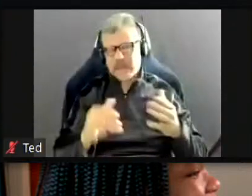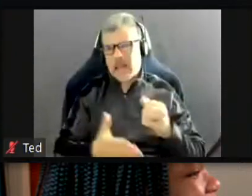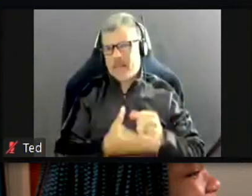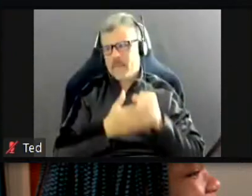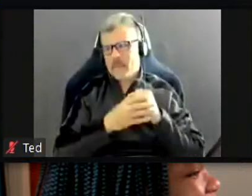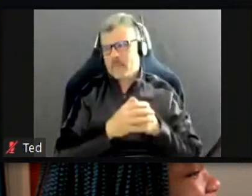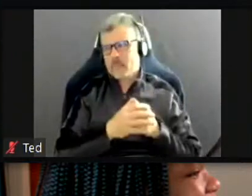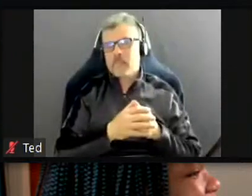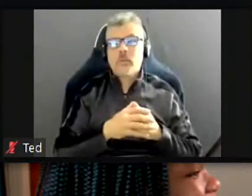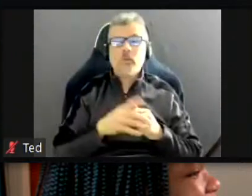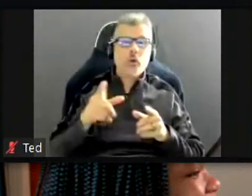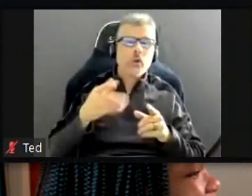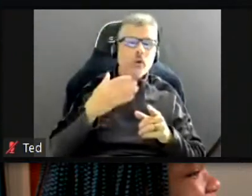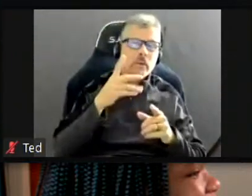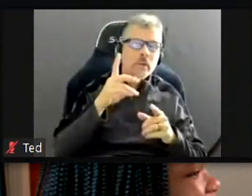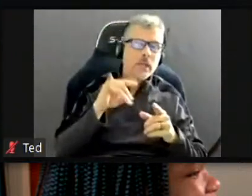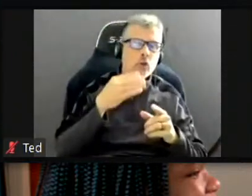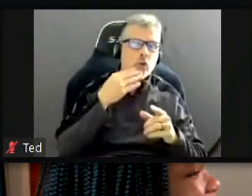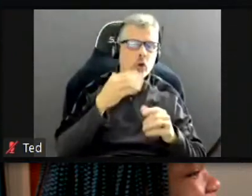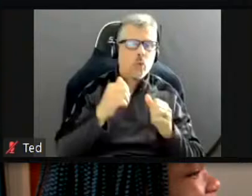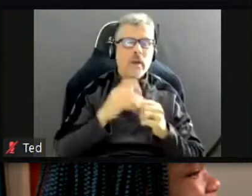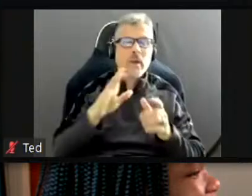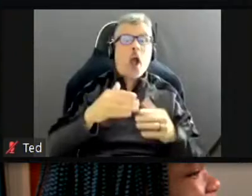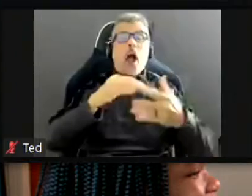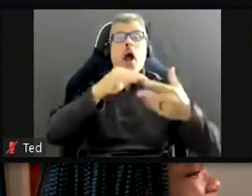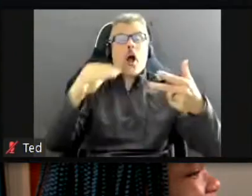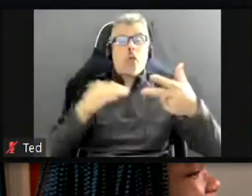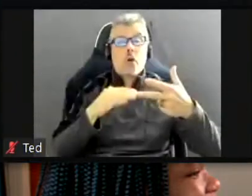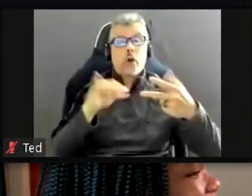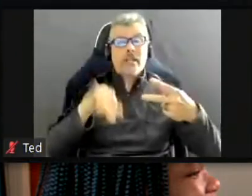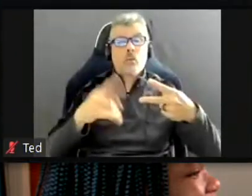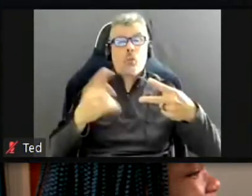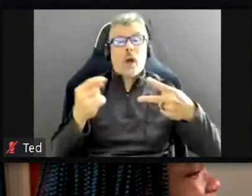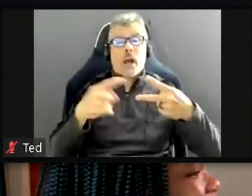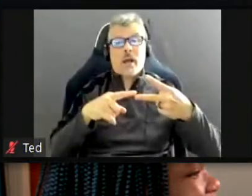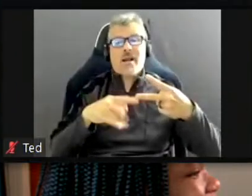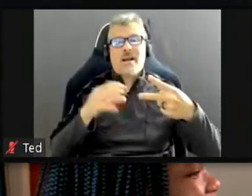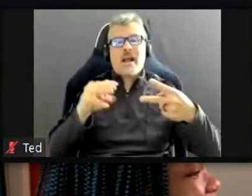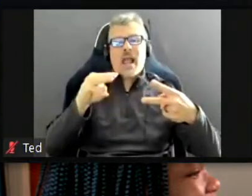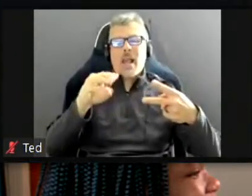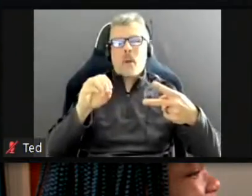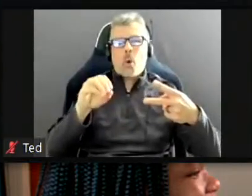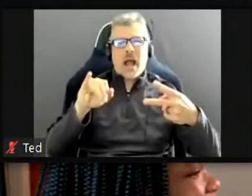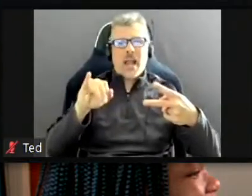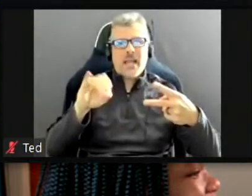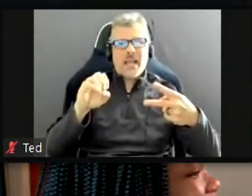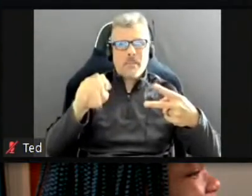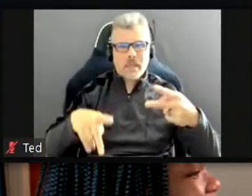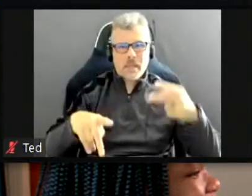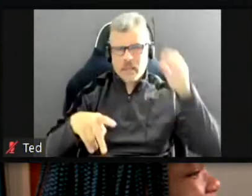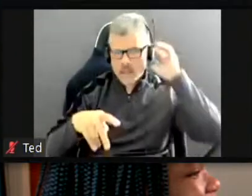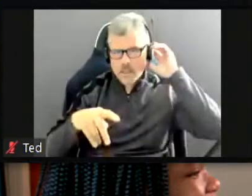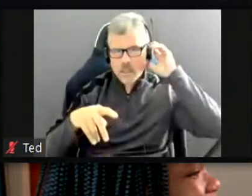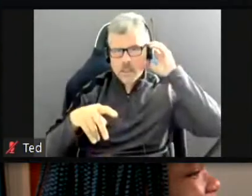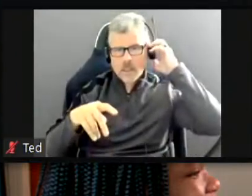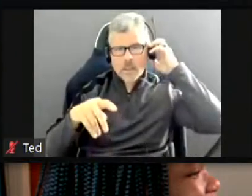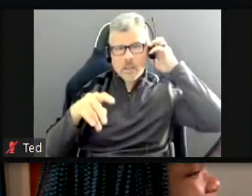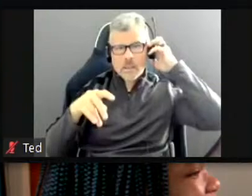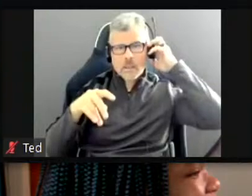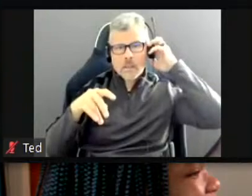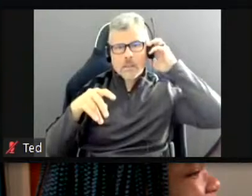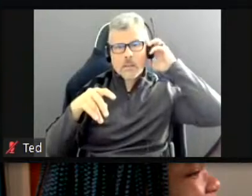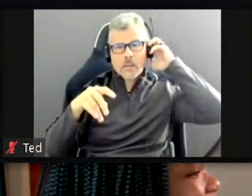very good with the technicals, with the other monitoring and the other piece. I do want to touch on the MOIEP. As we